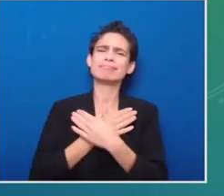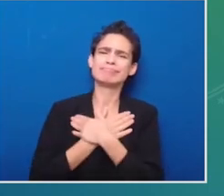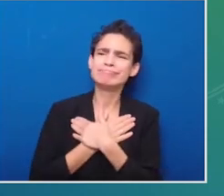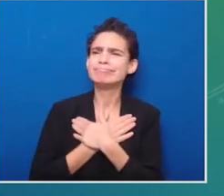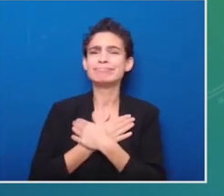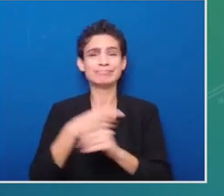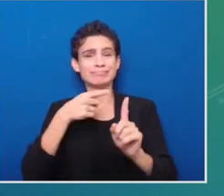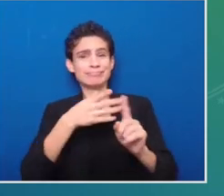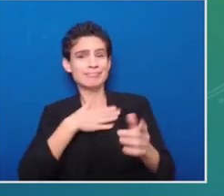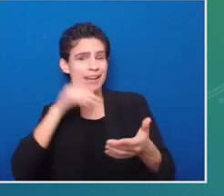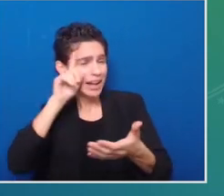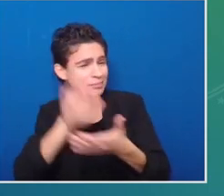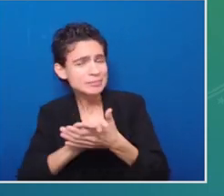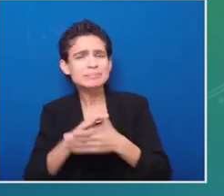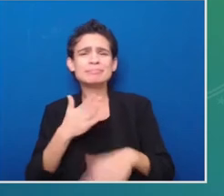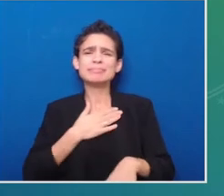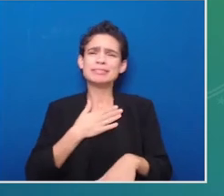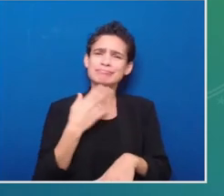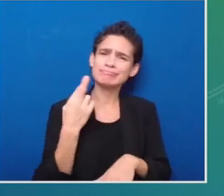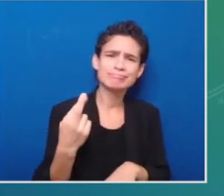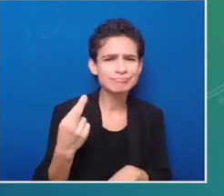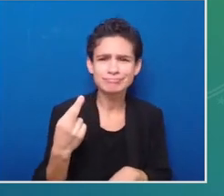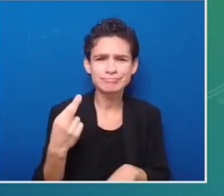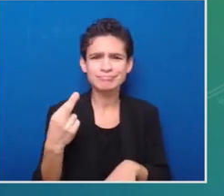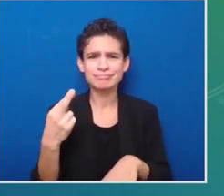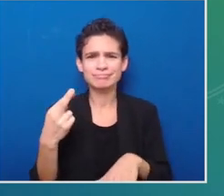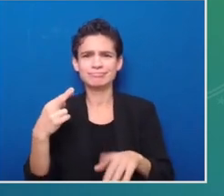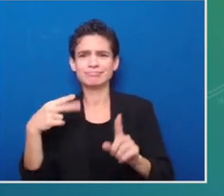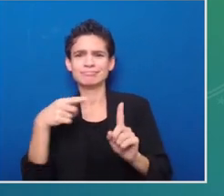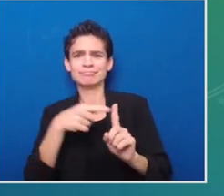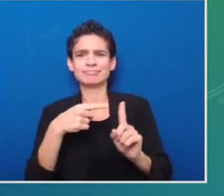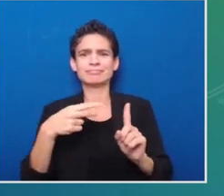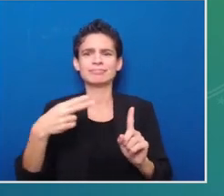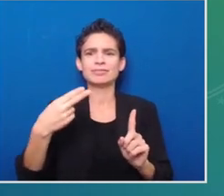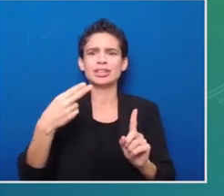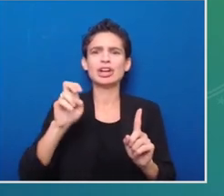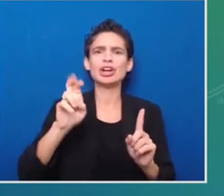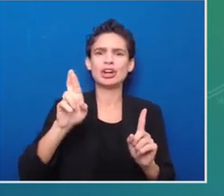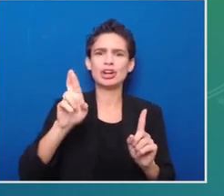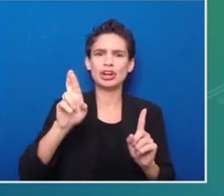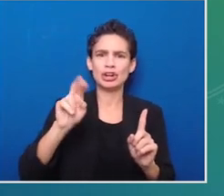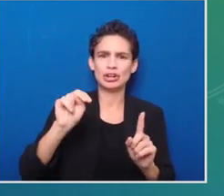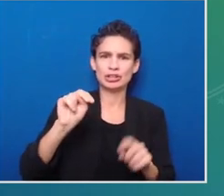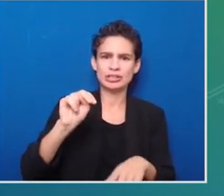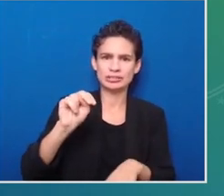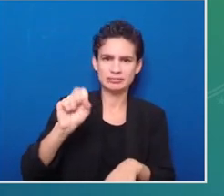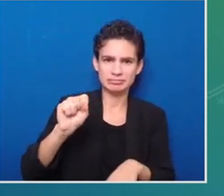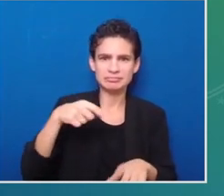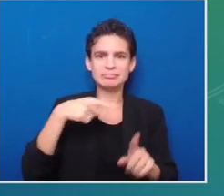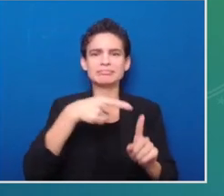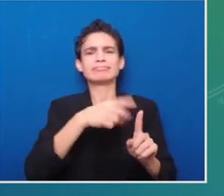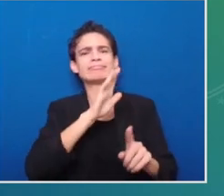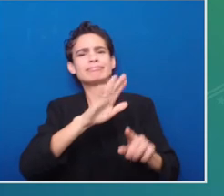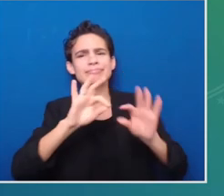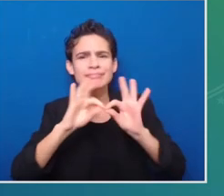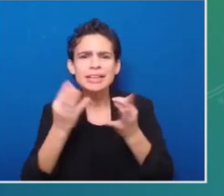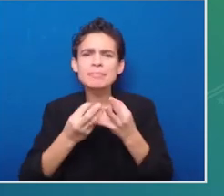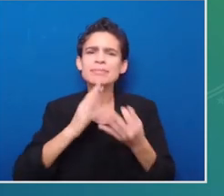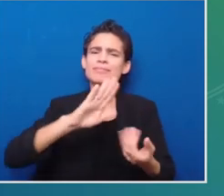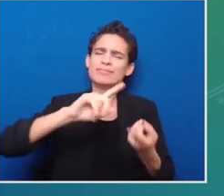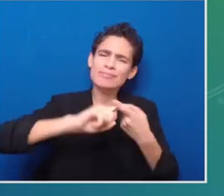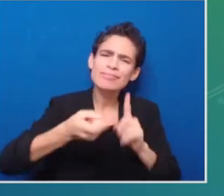my husband and best friend and partner, Dan Mulhern, my glorious children and their equally